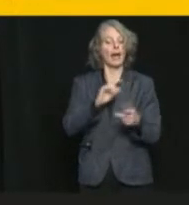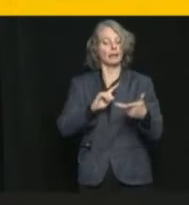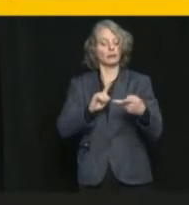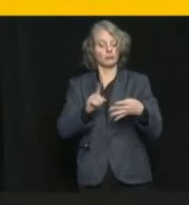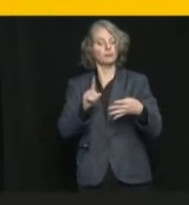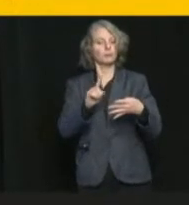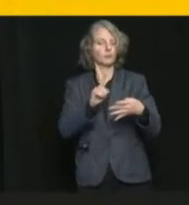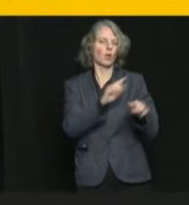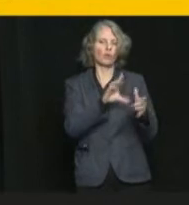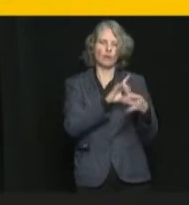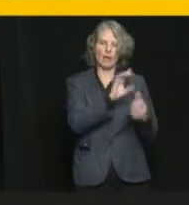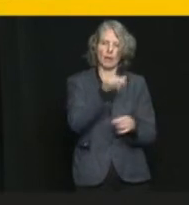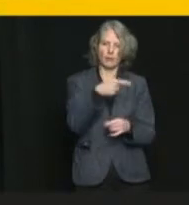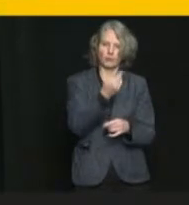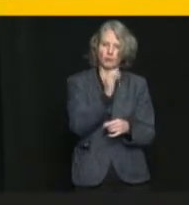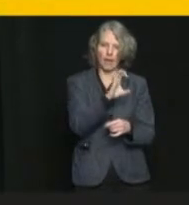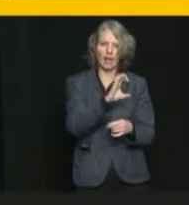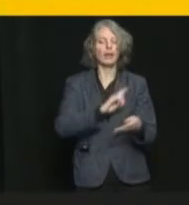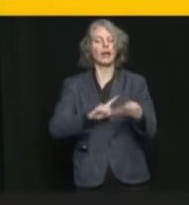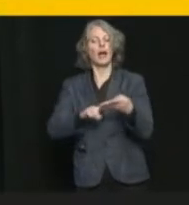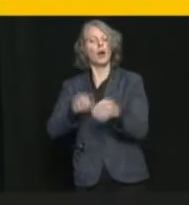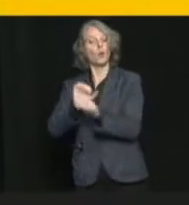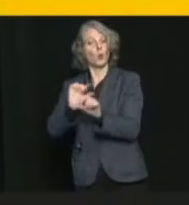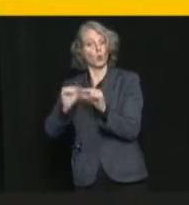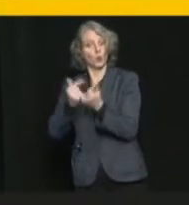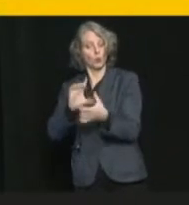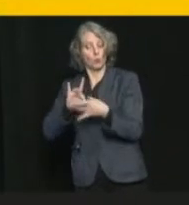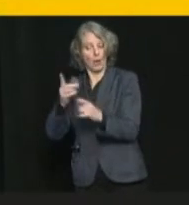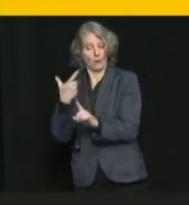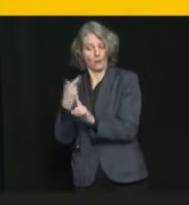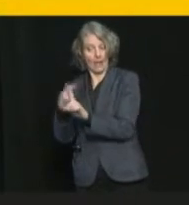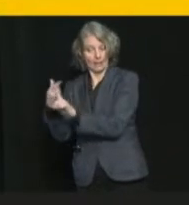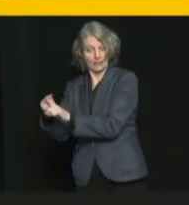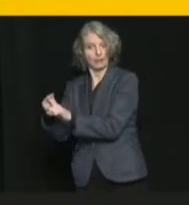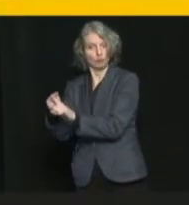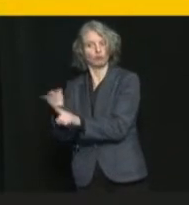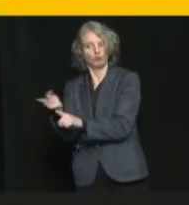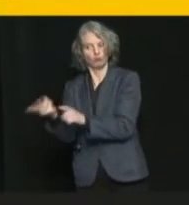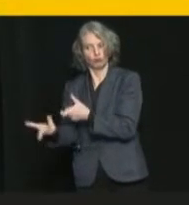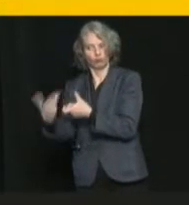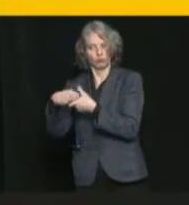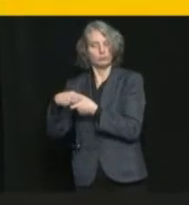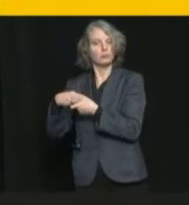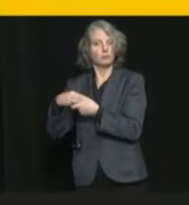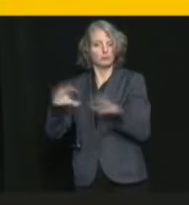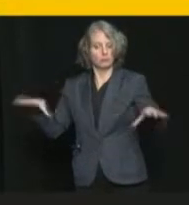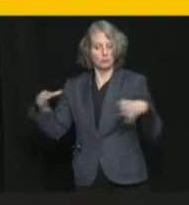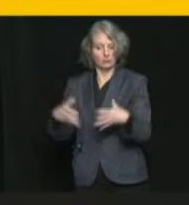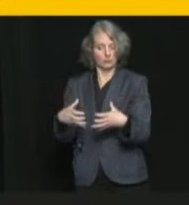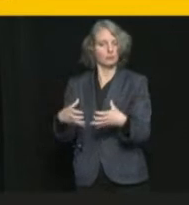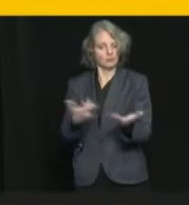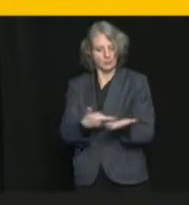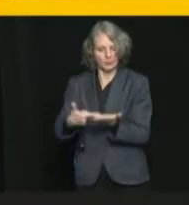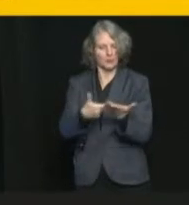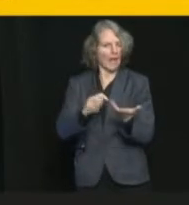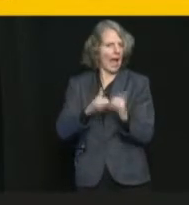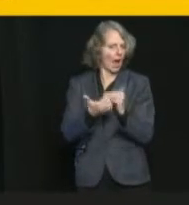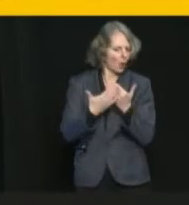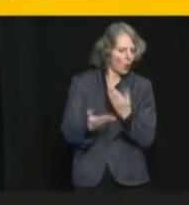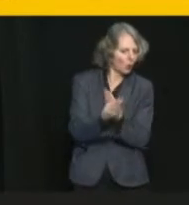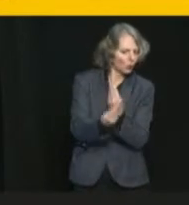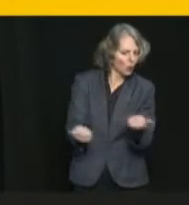rather, on the working group on vaccinations and the vaccination roundtable. This morning, the